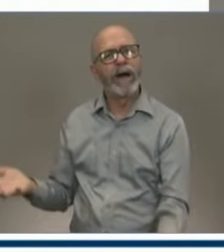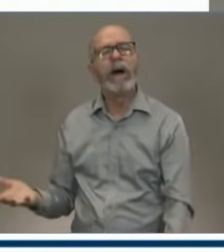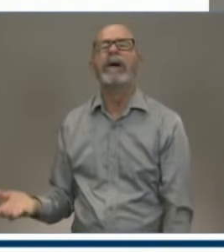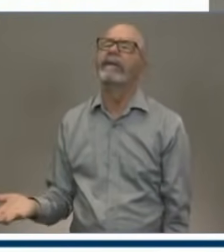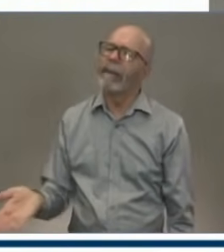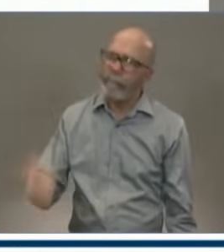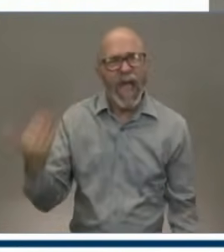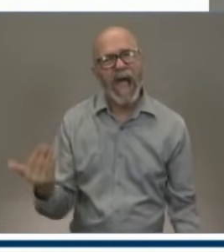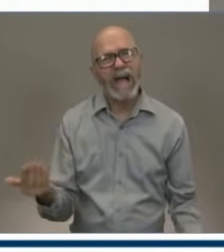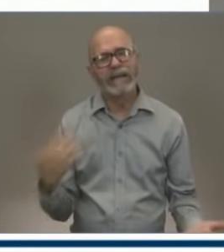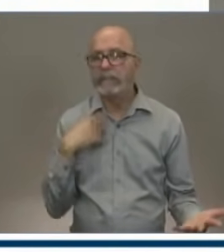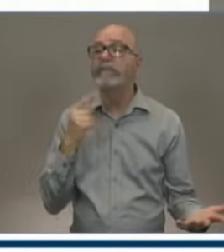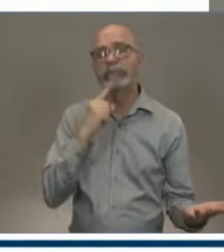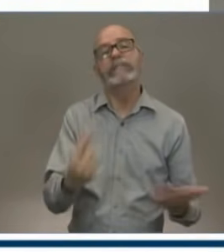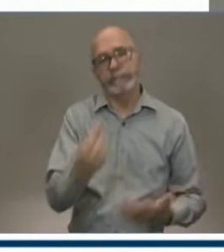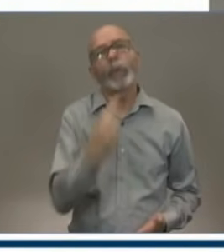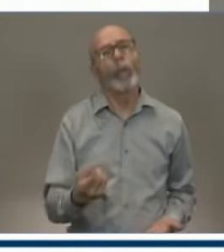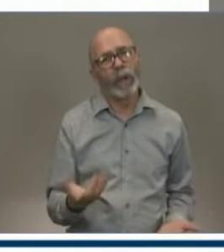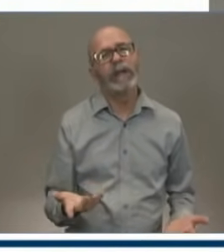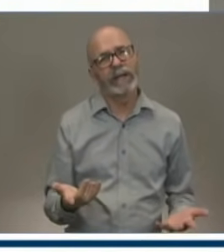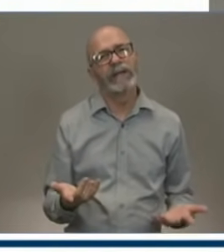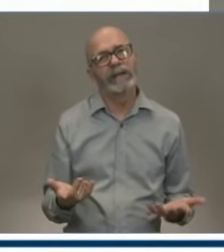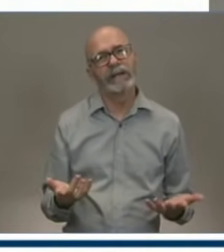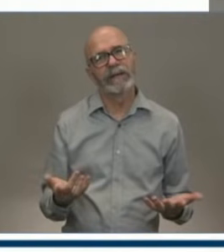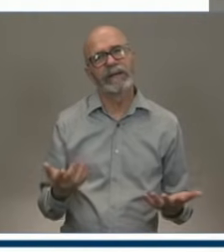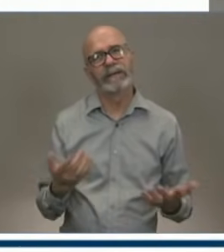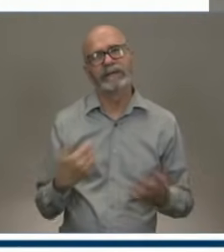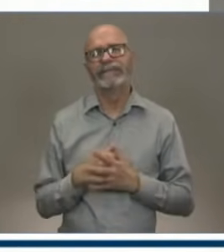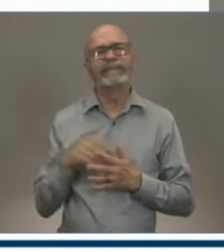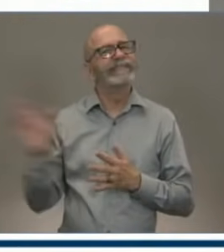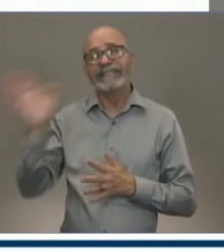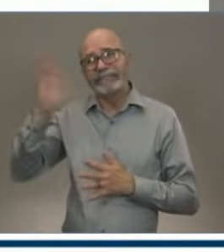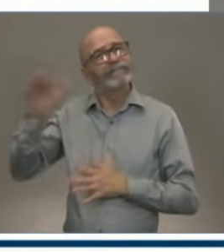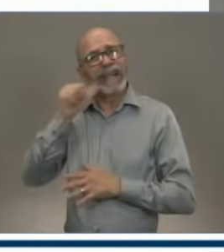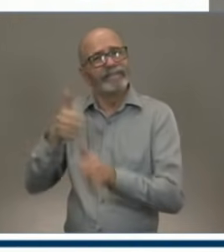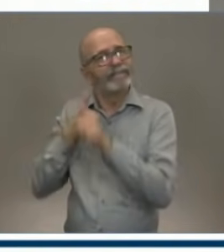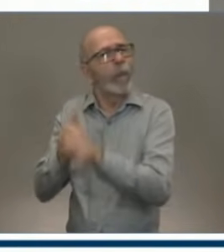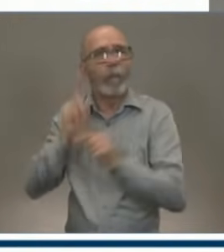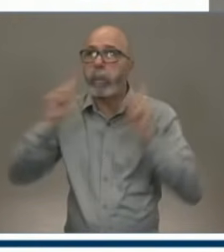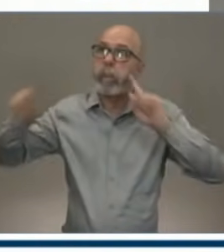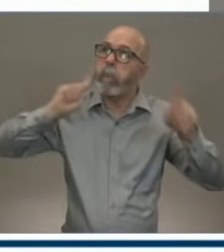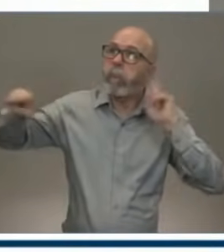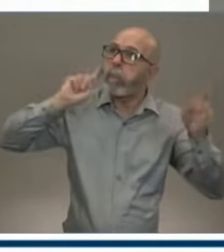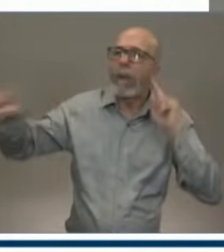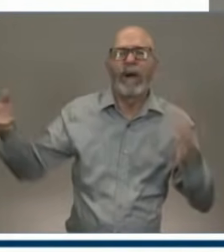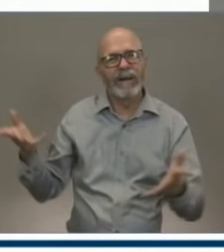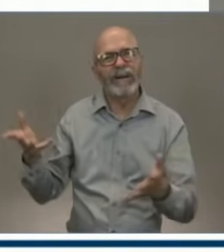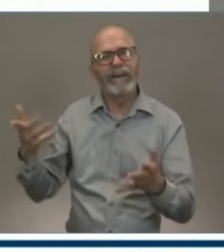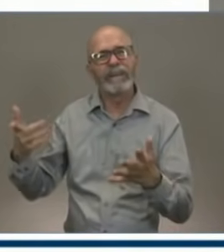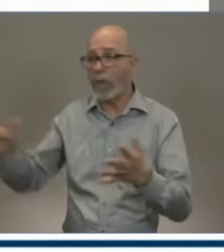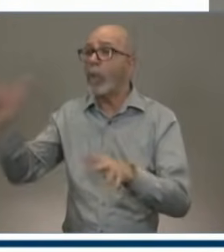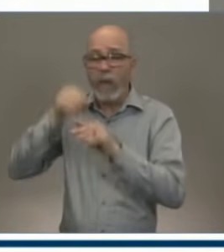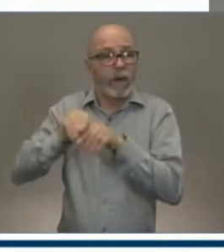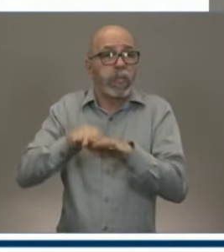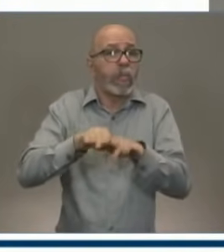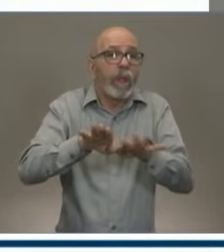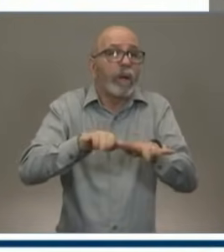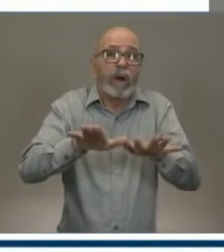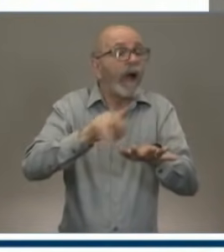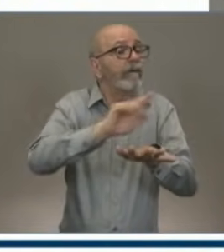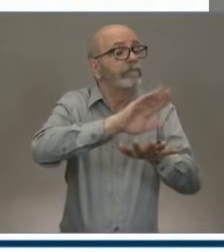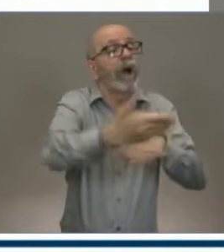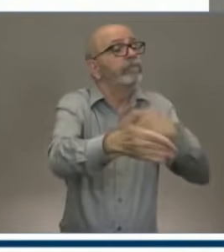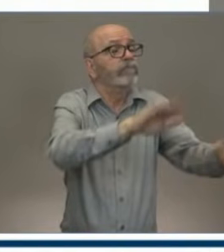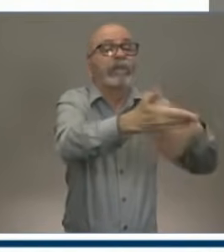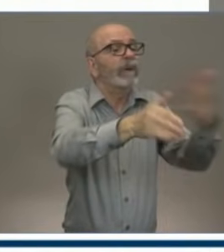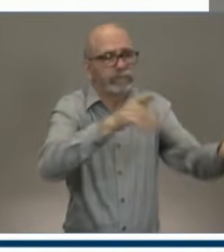disclosing contacts, these individuals are putting other people's lives unnecessarily at risk. Most of